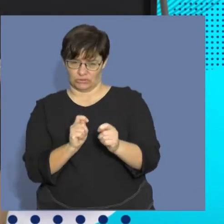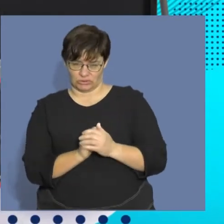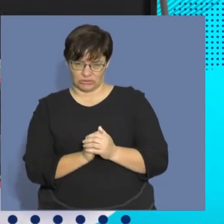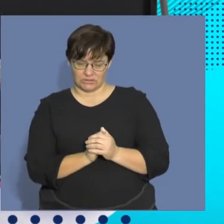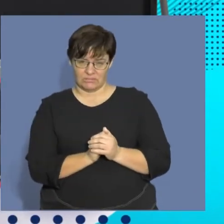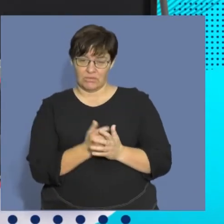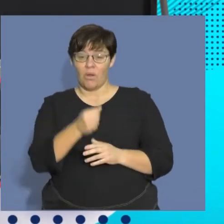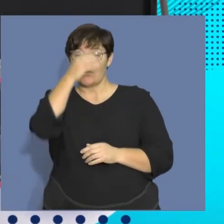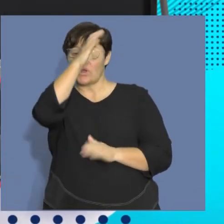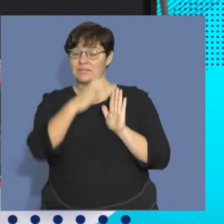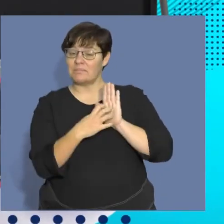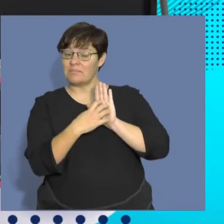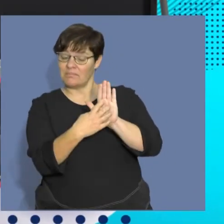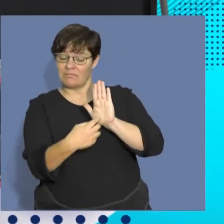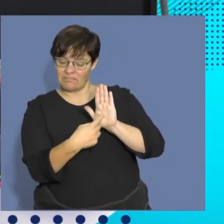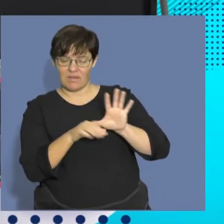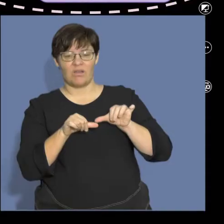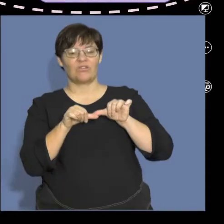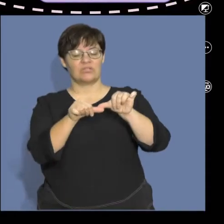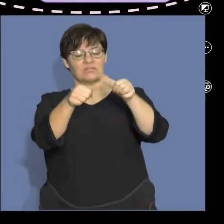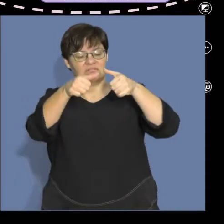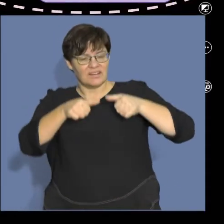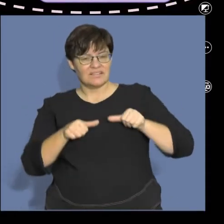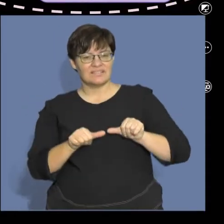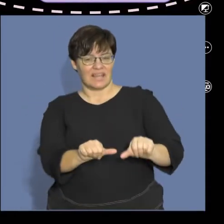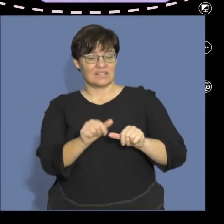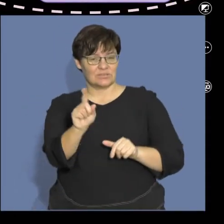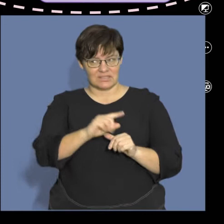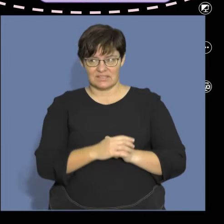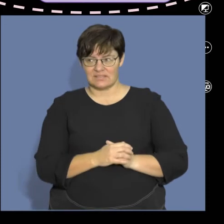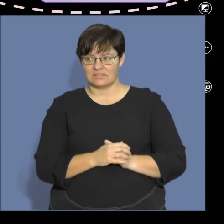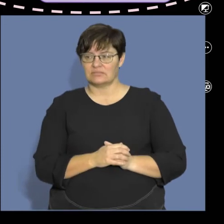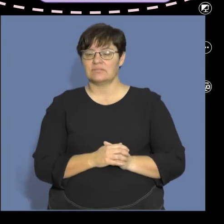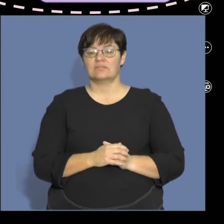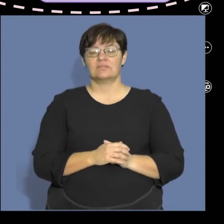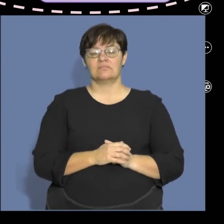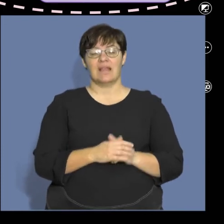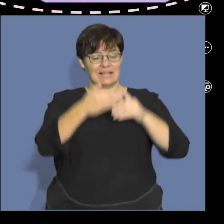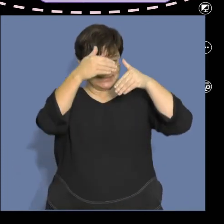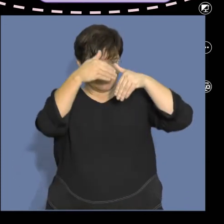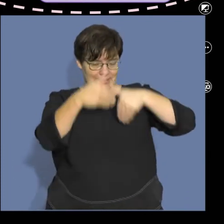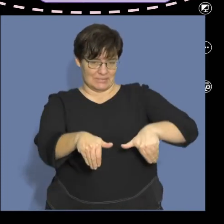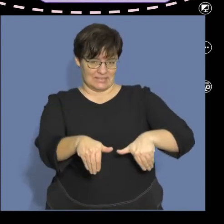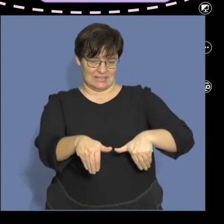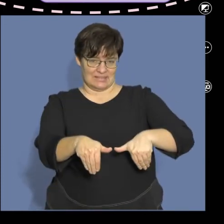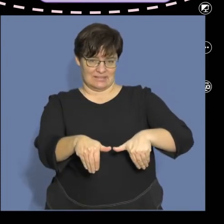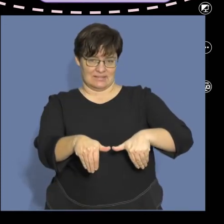in our concept map to the concept or the idea of